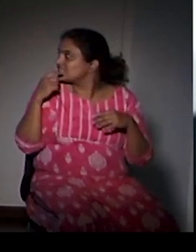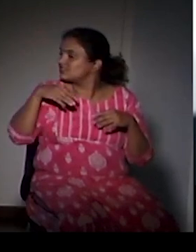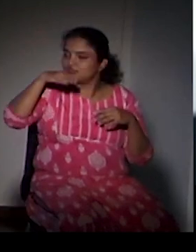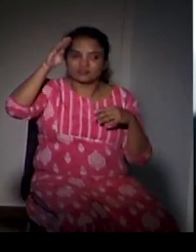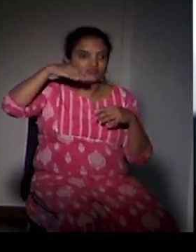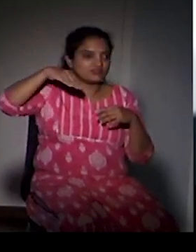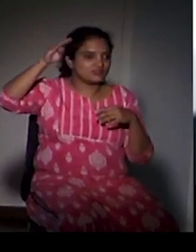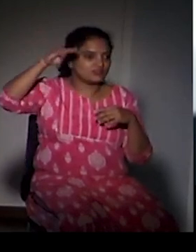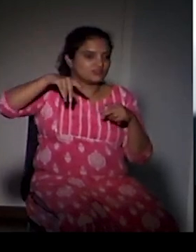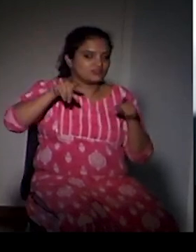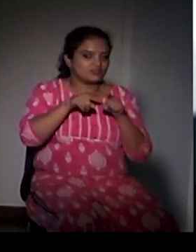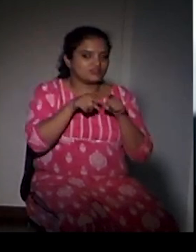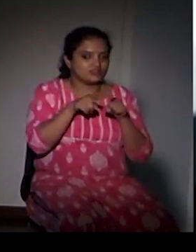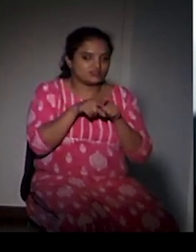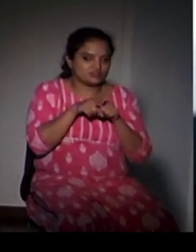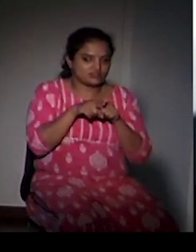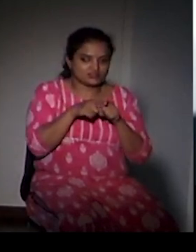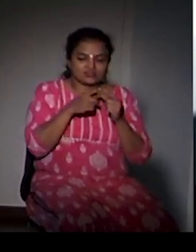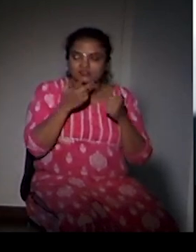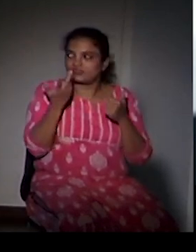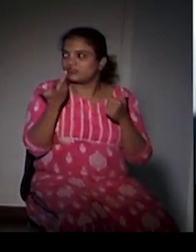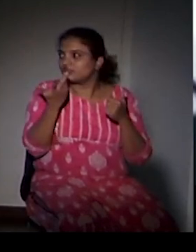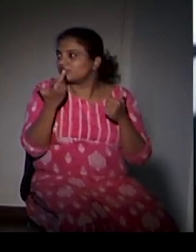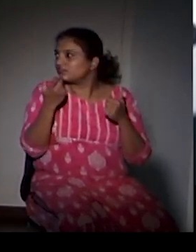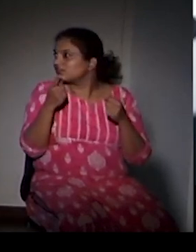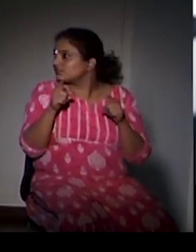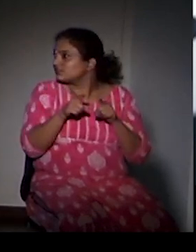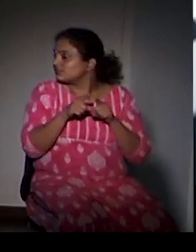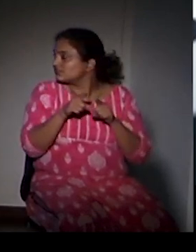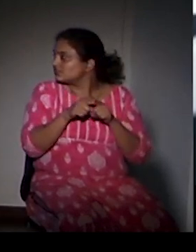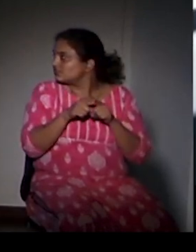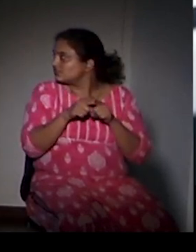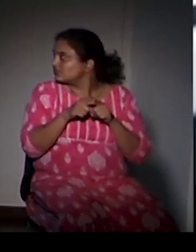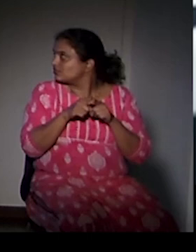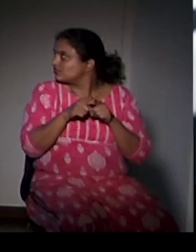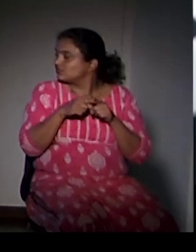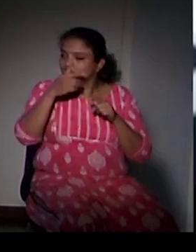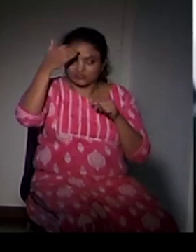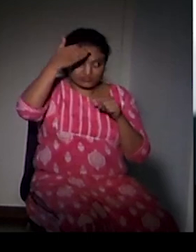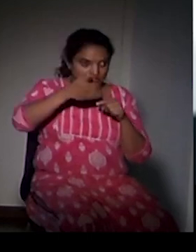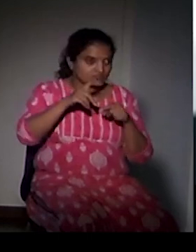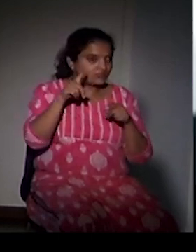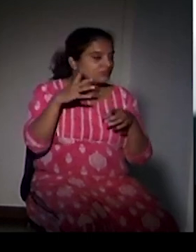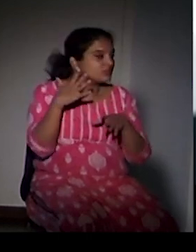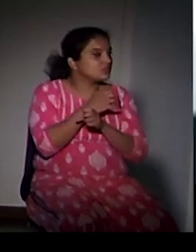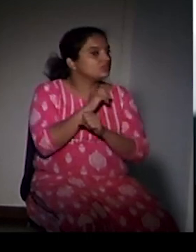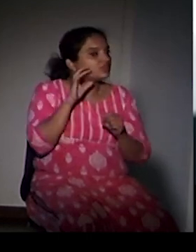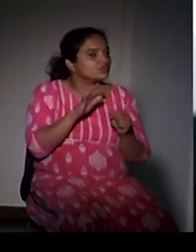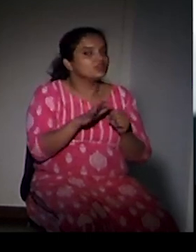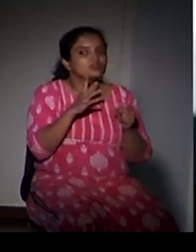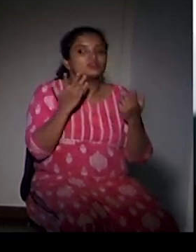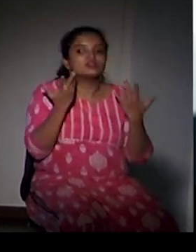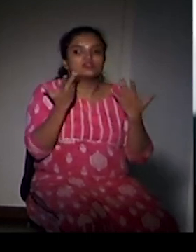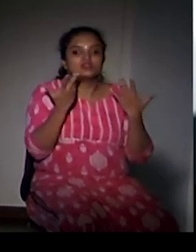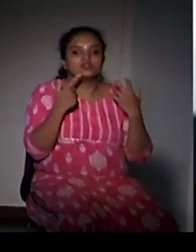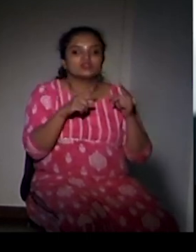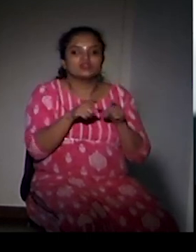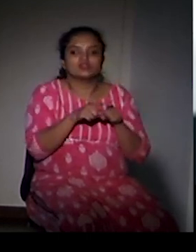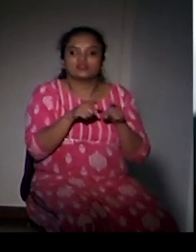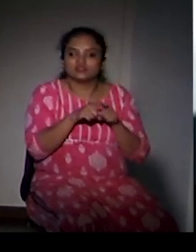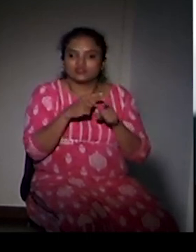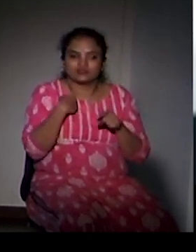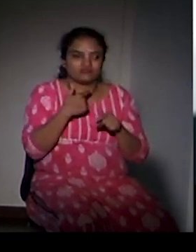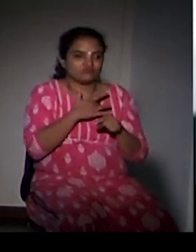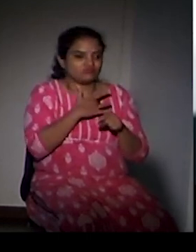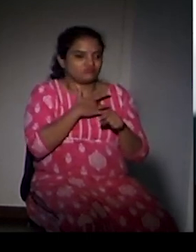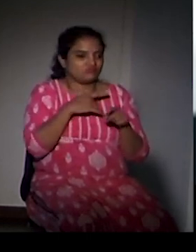paint splashed all over the place. And a lot of the tiles painted over, not all of them, but rather a sorry sight,